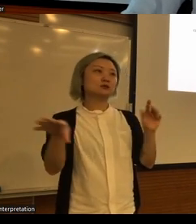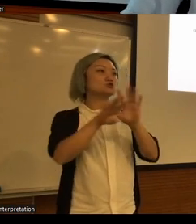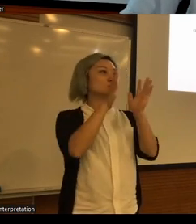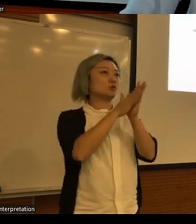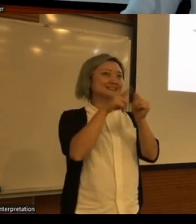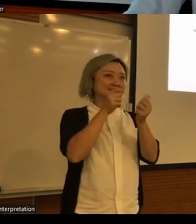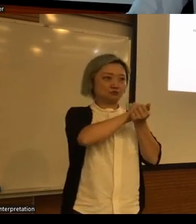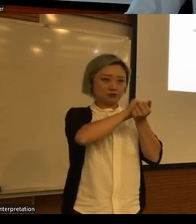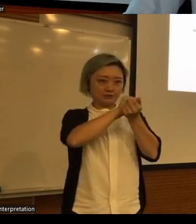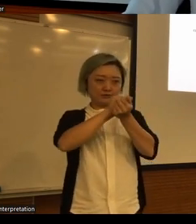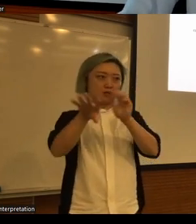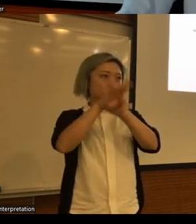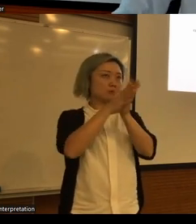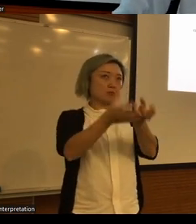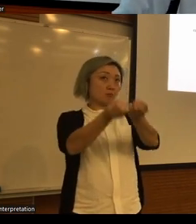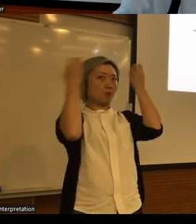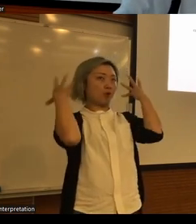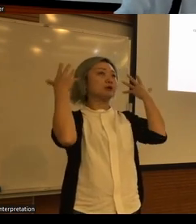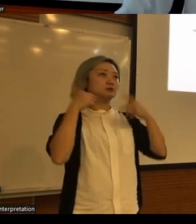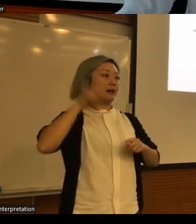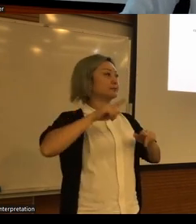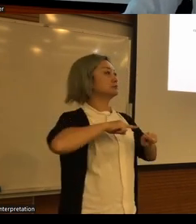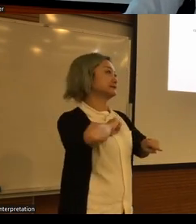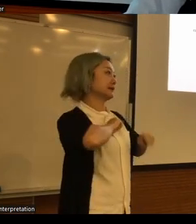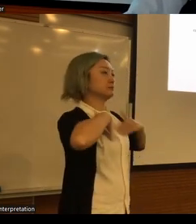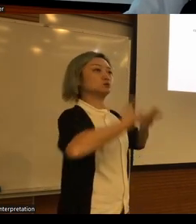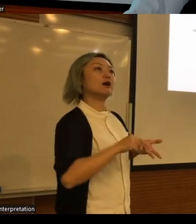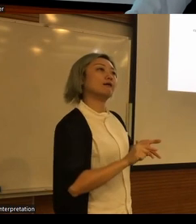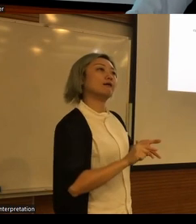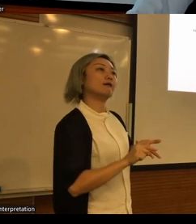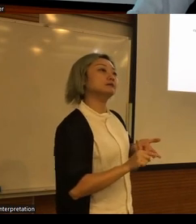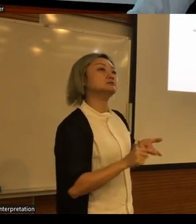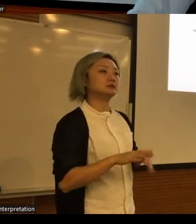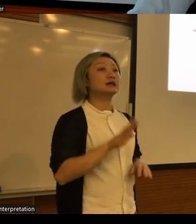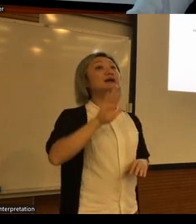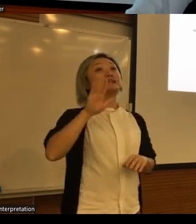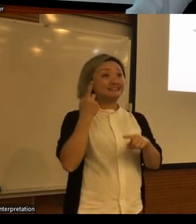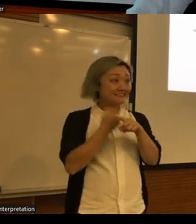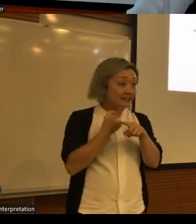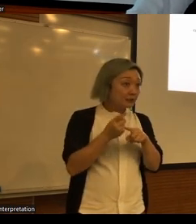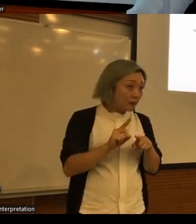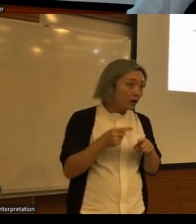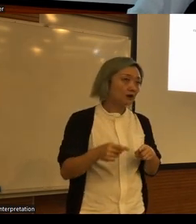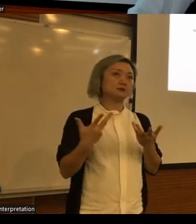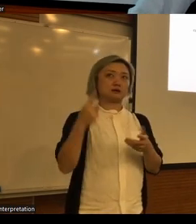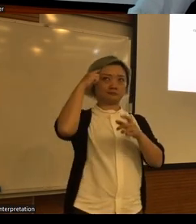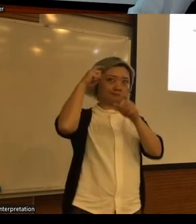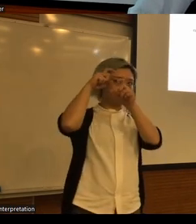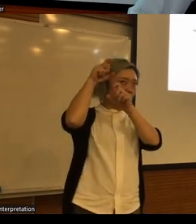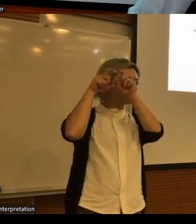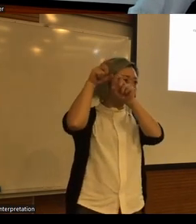language without actually using the source language. But in cognitive terms, when there are